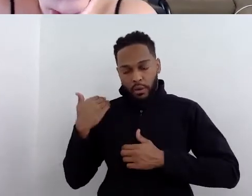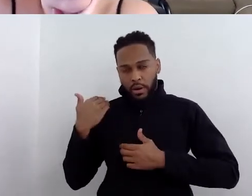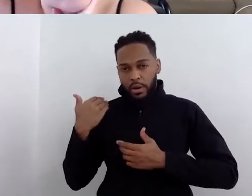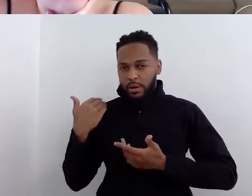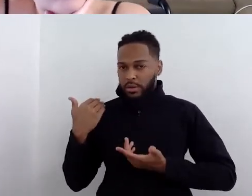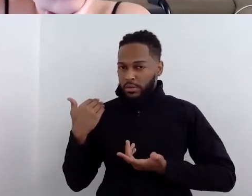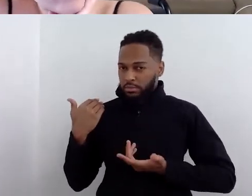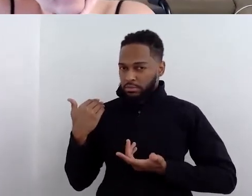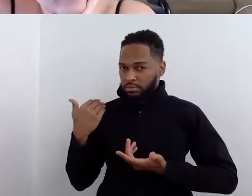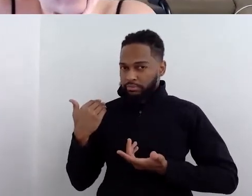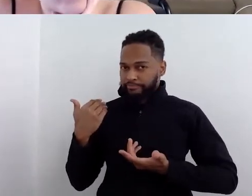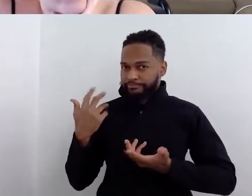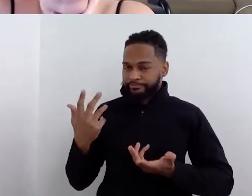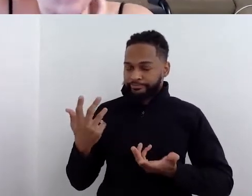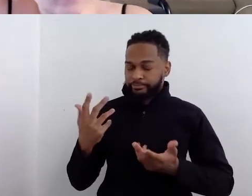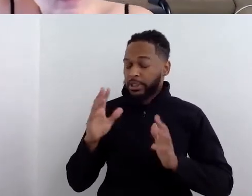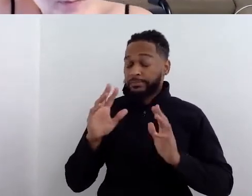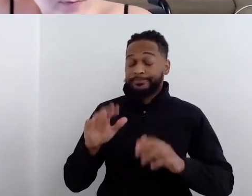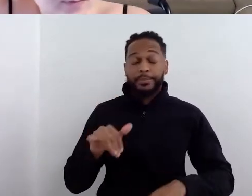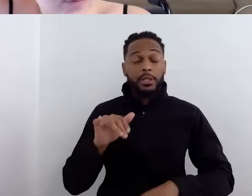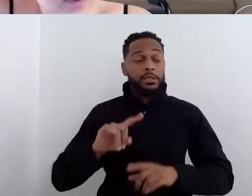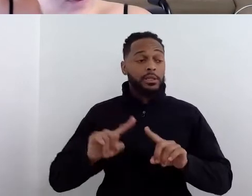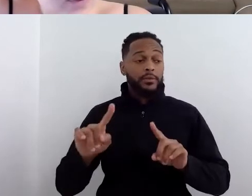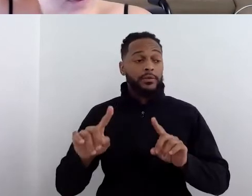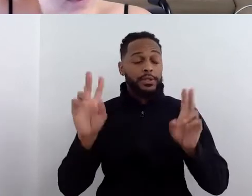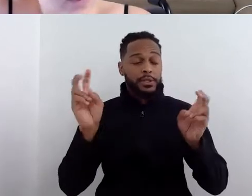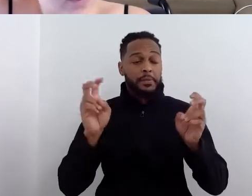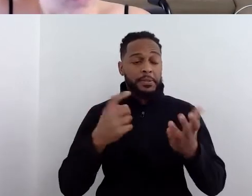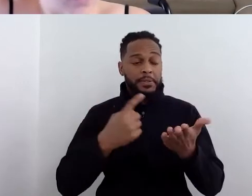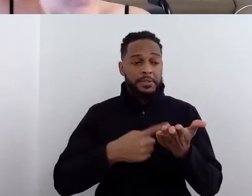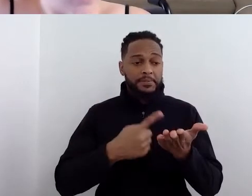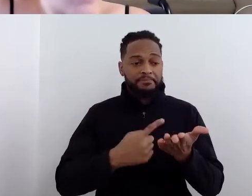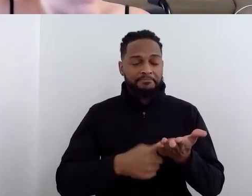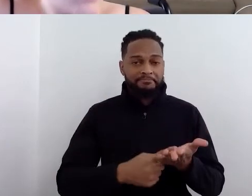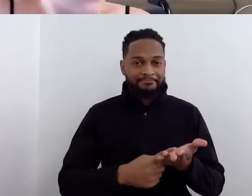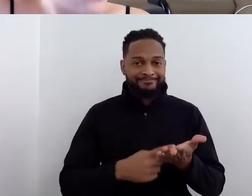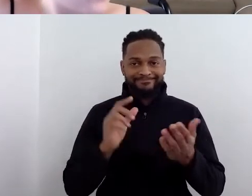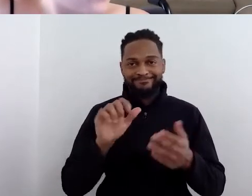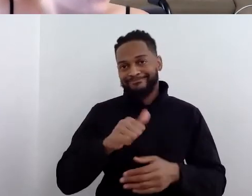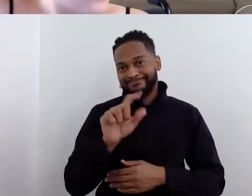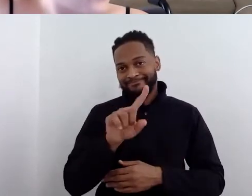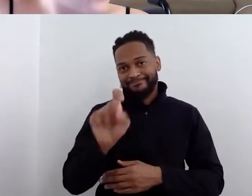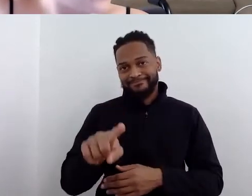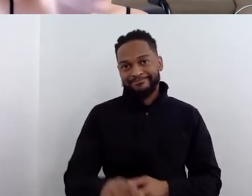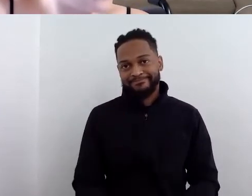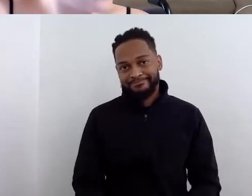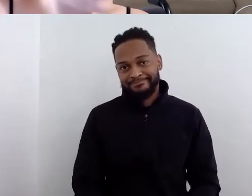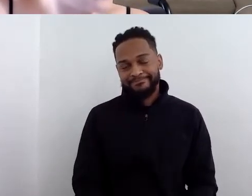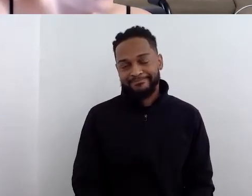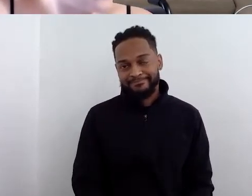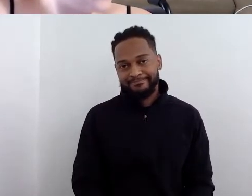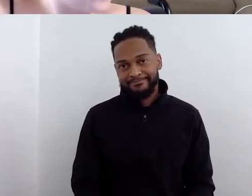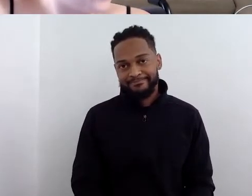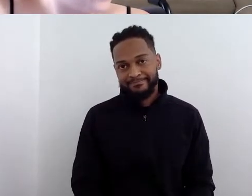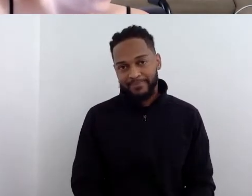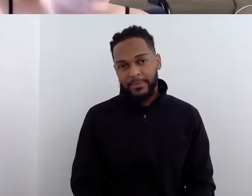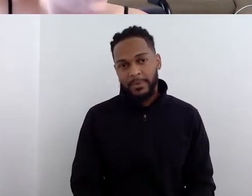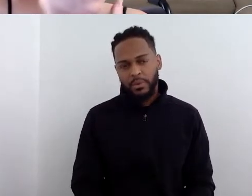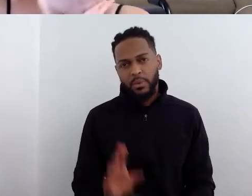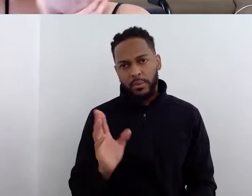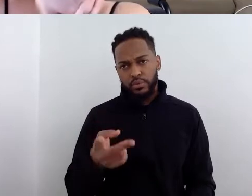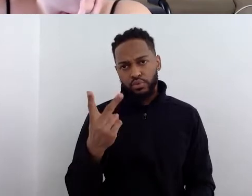I'm gonna go on to another question. It's, and I'm gonna put these two questions together